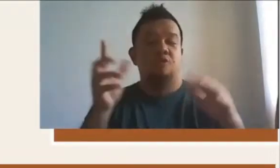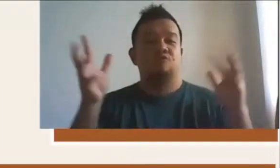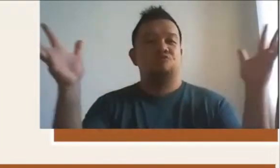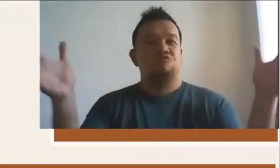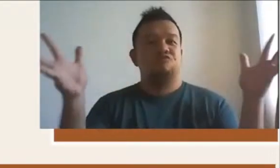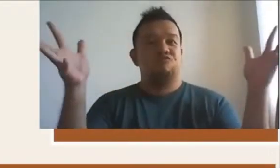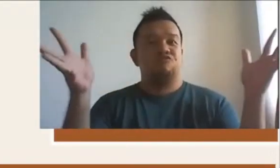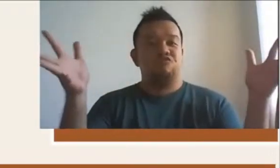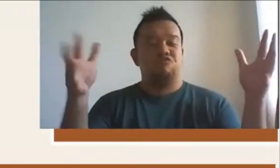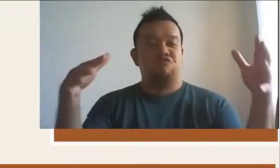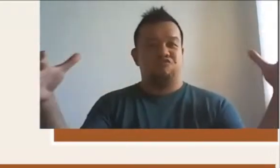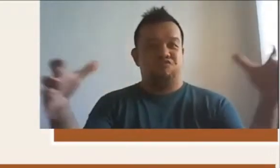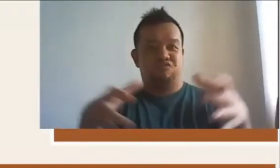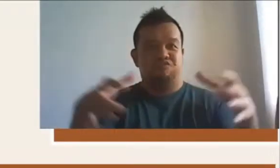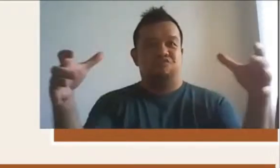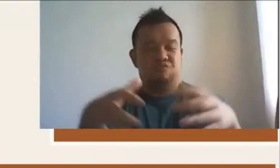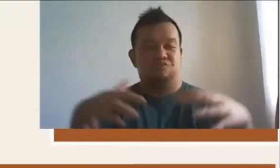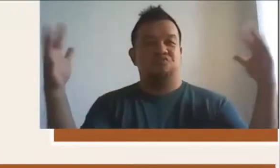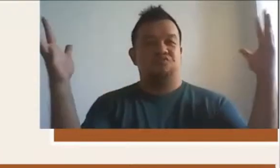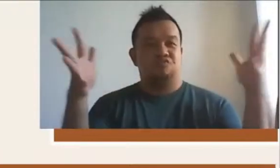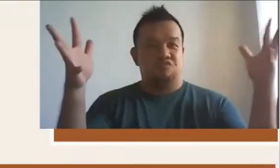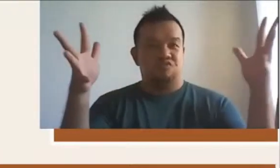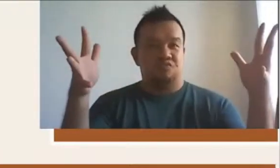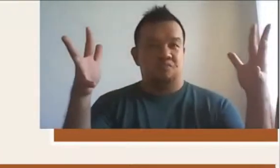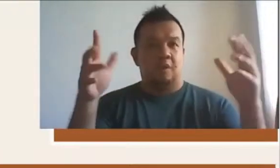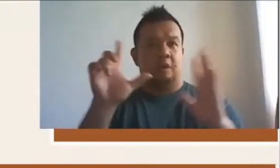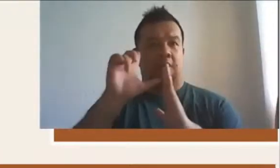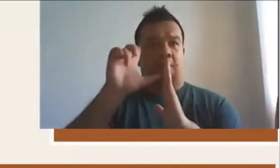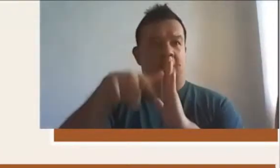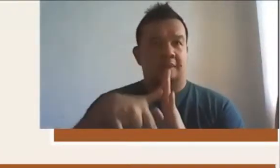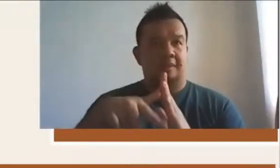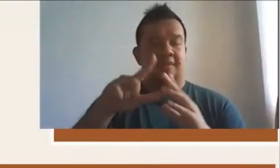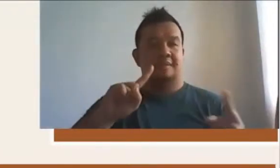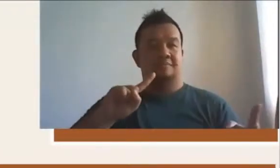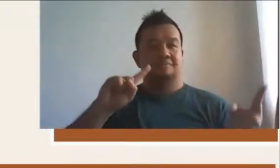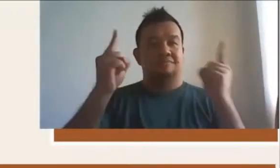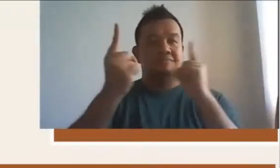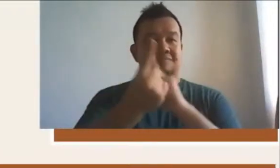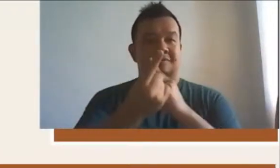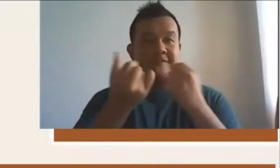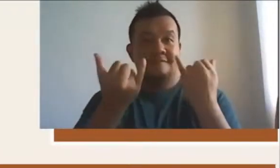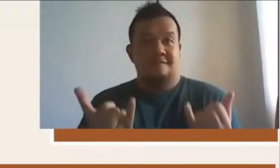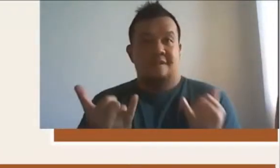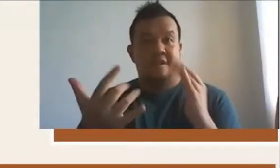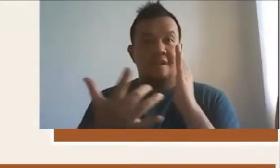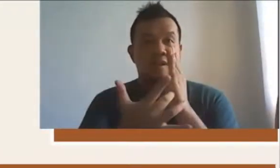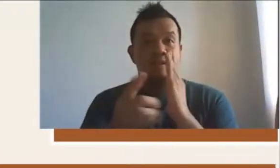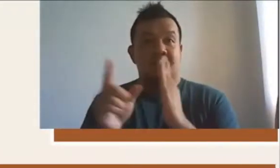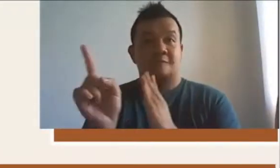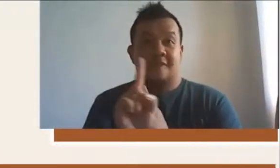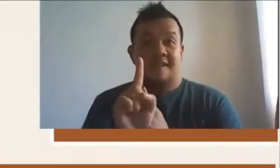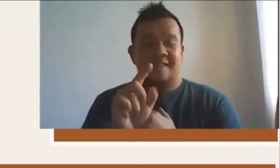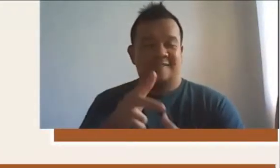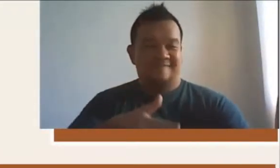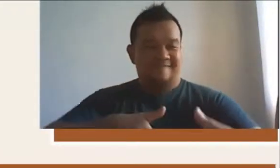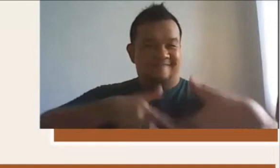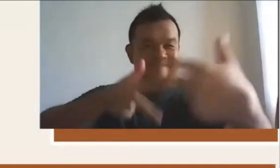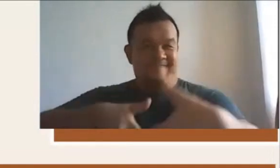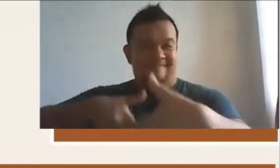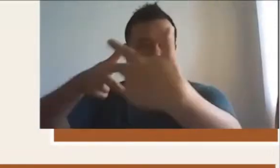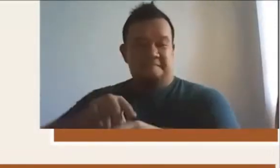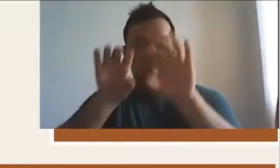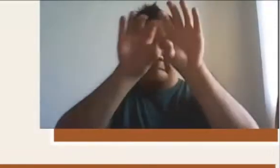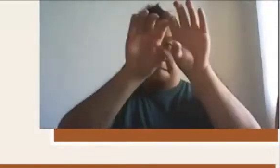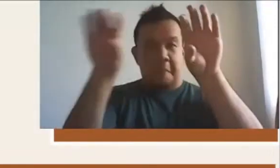Kita-kita sila. And then, nag-change yan and then nag-evolve yan. So, ngayon, mas marami na yung video conferencing, video calls, like,